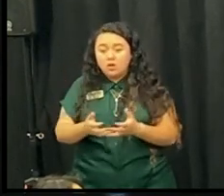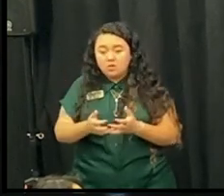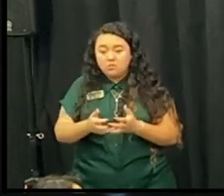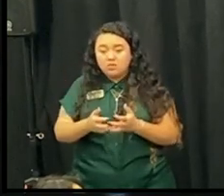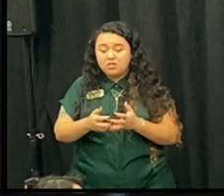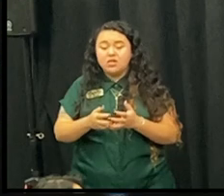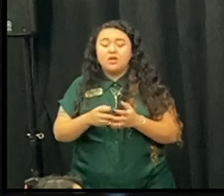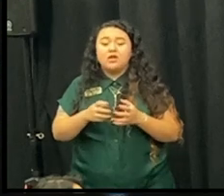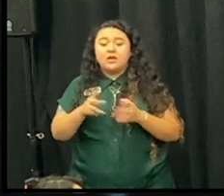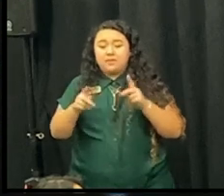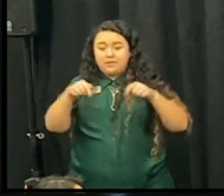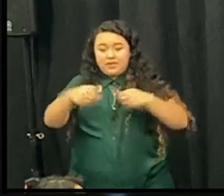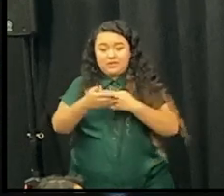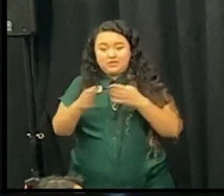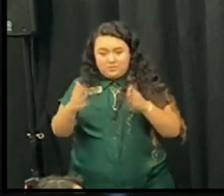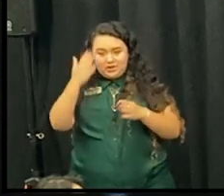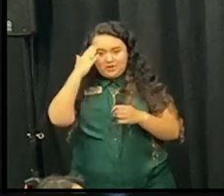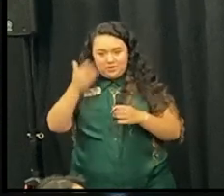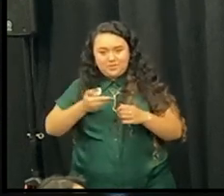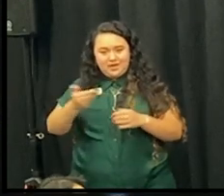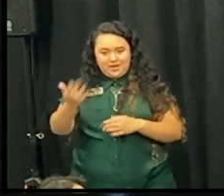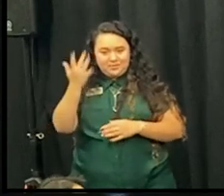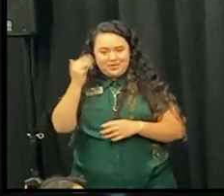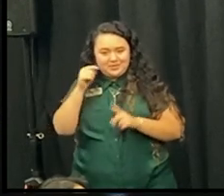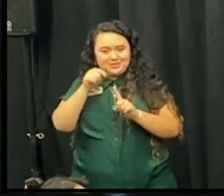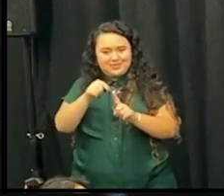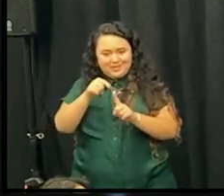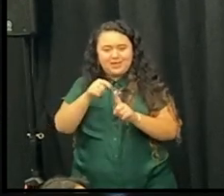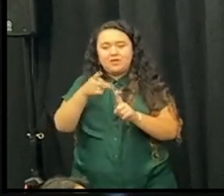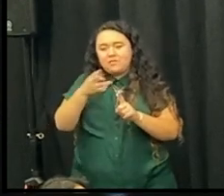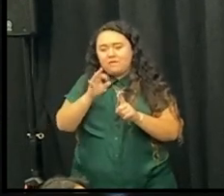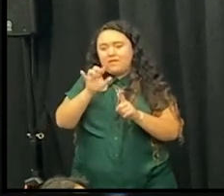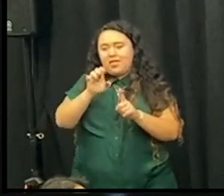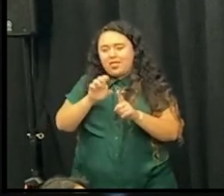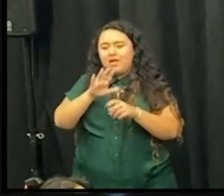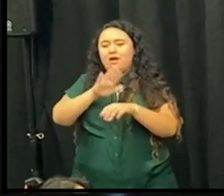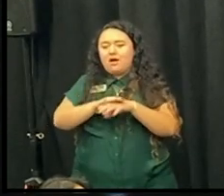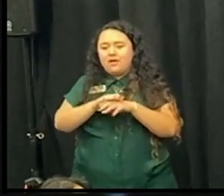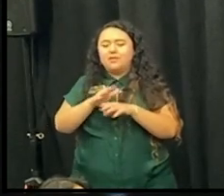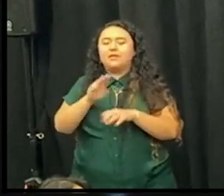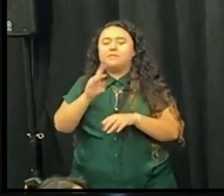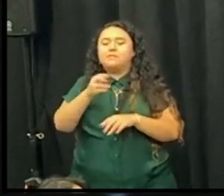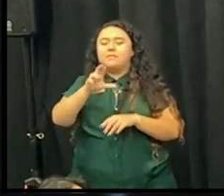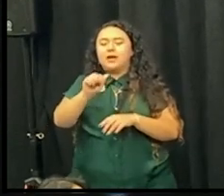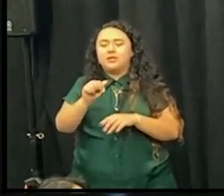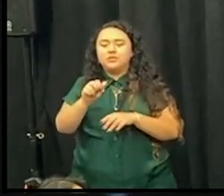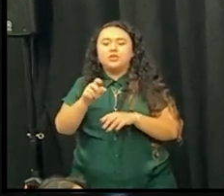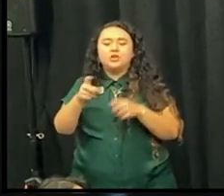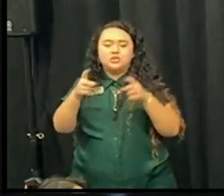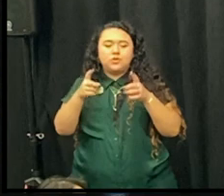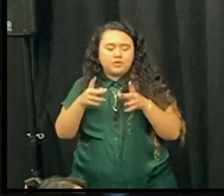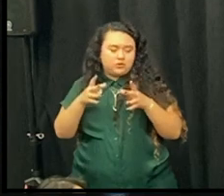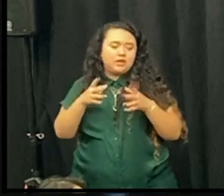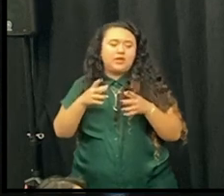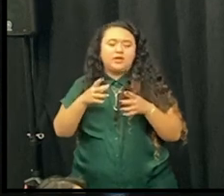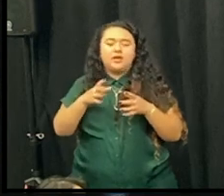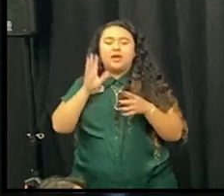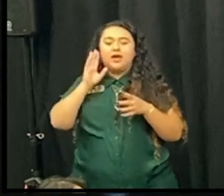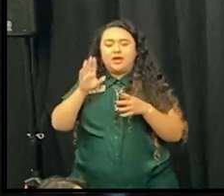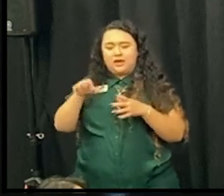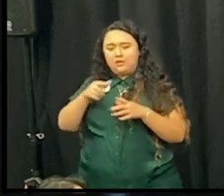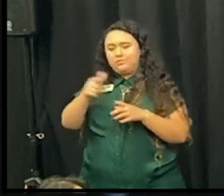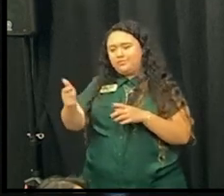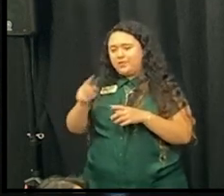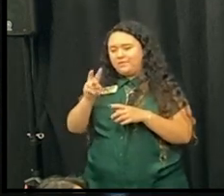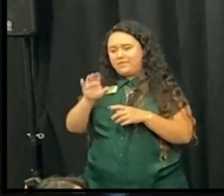mean, there are people in this room who I know have been hired because they have a profile in the Maestra Directory. And that will spin off into what I know Vic is going to talk about